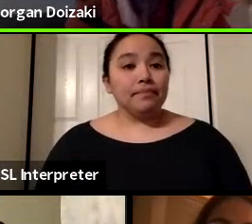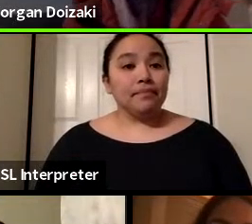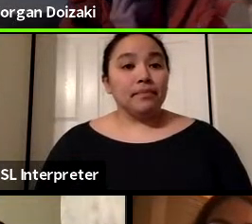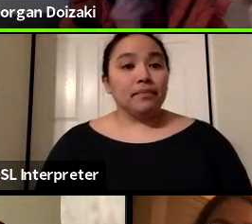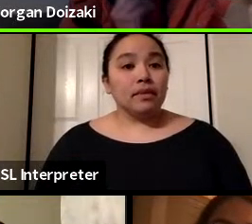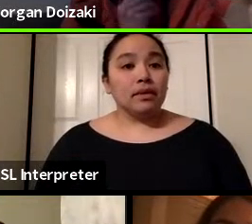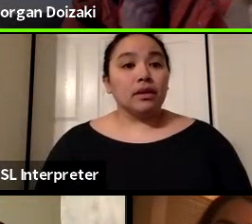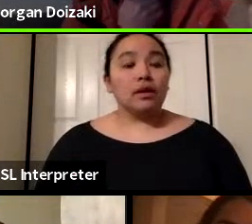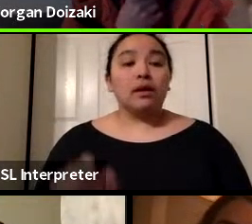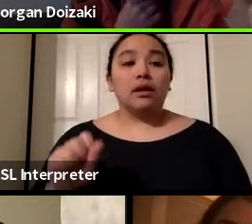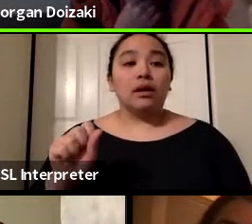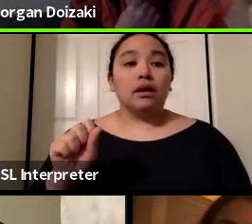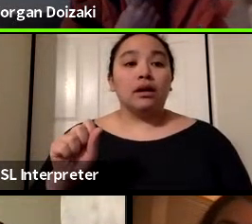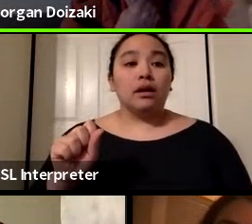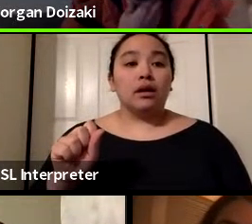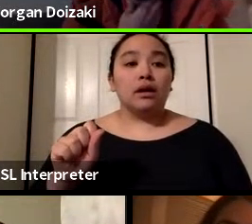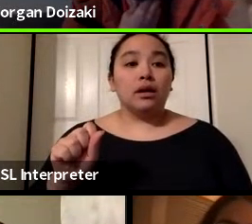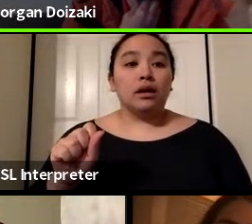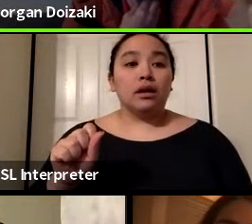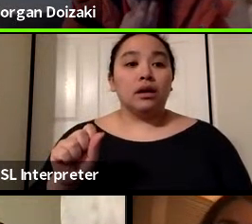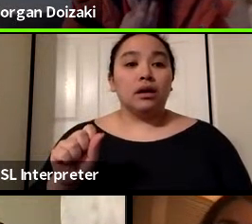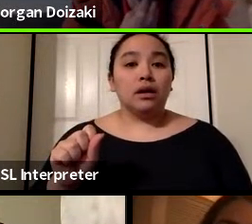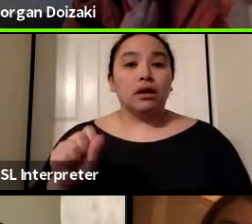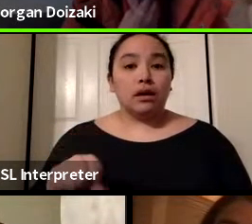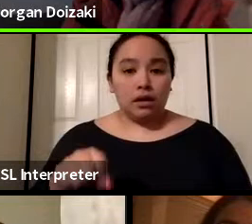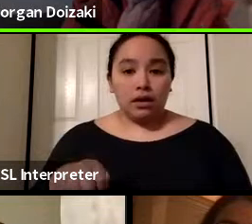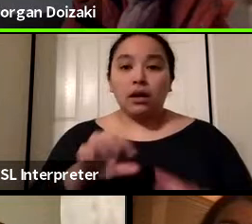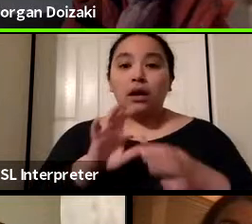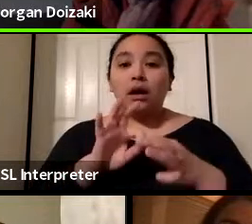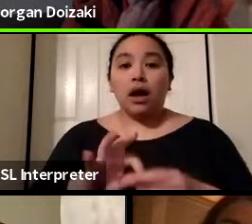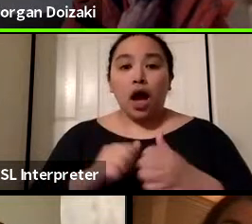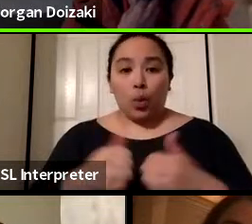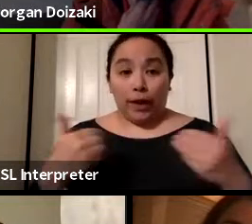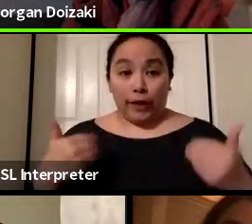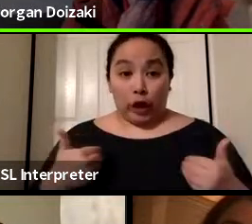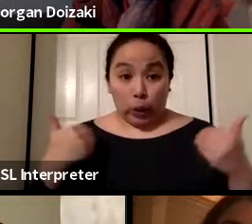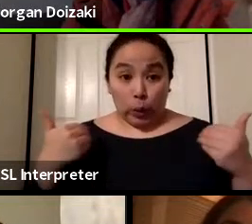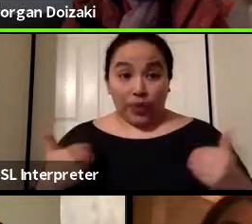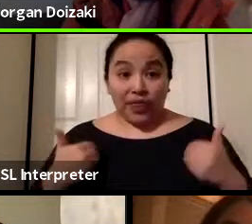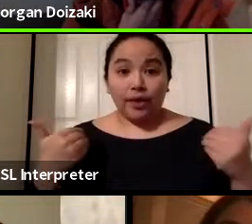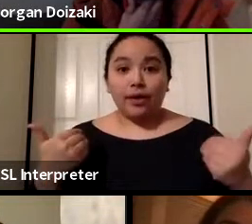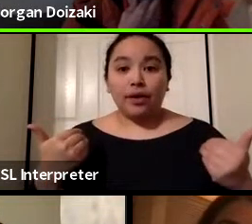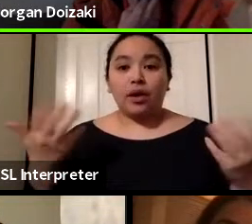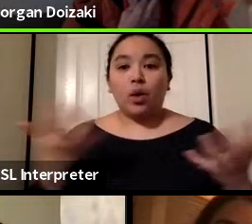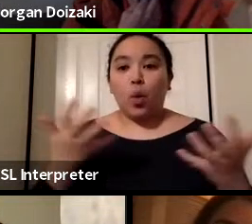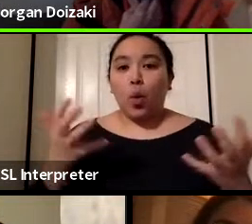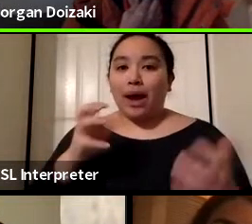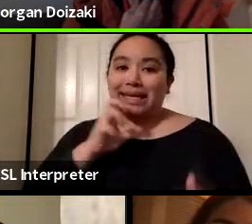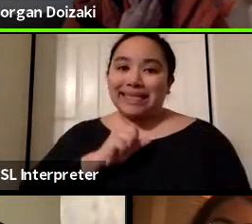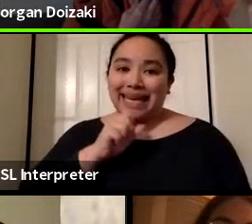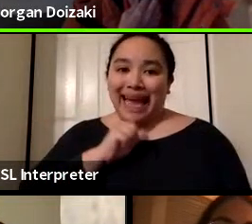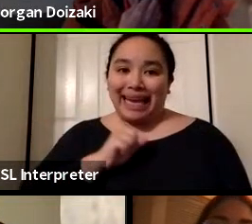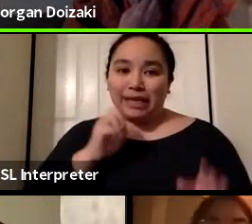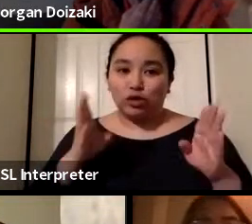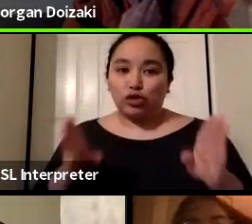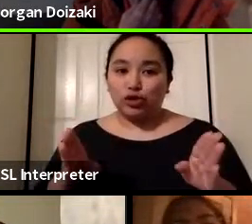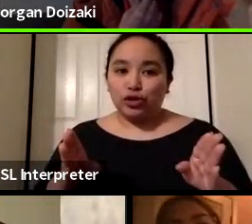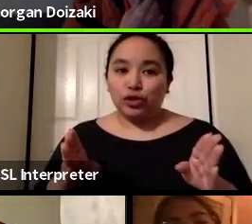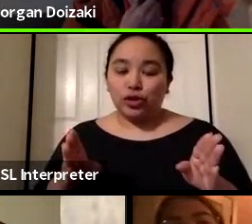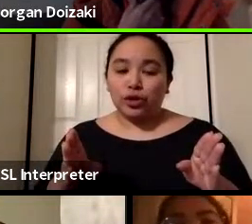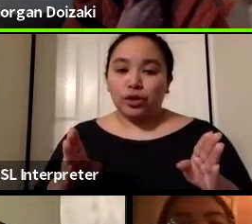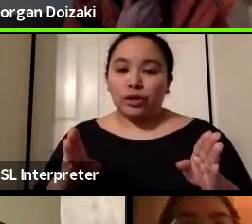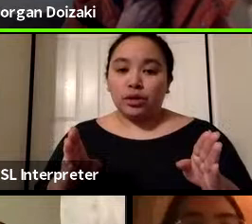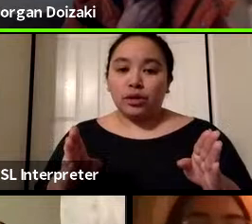Yeah, I just had I guess, well, in terms of youth, what is the age bracket?